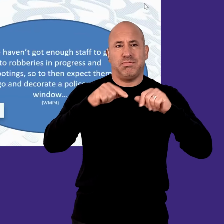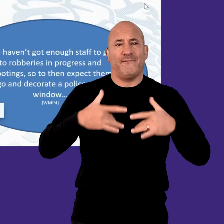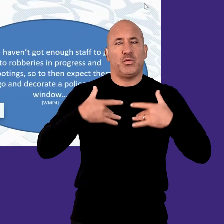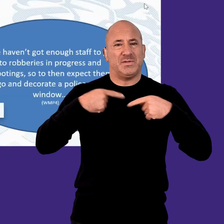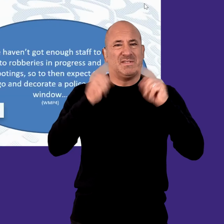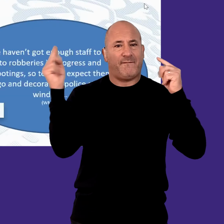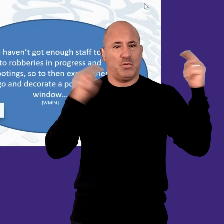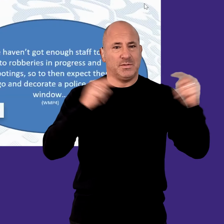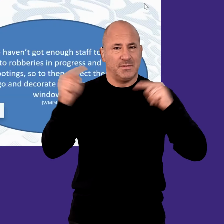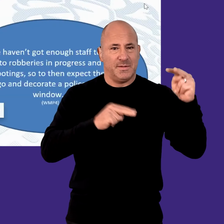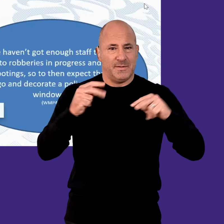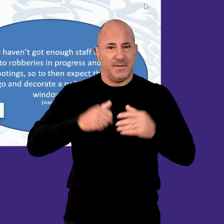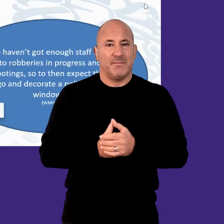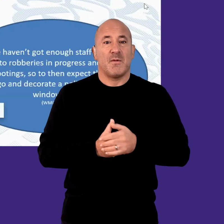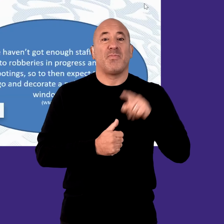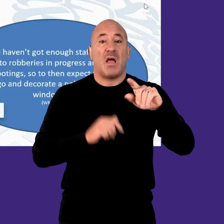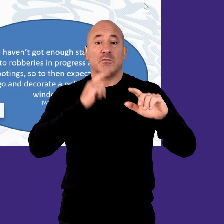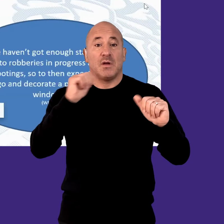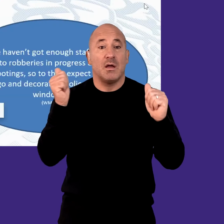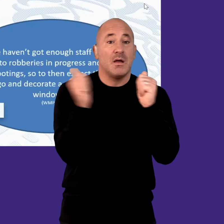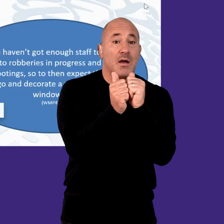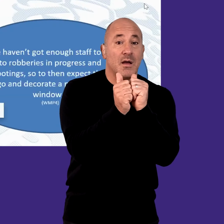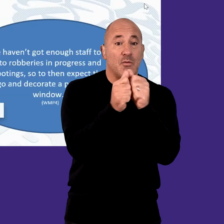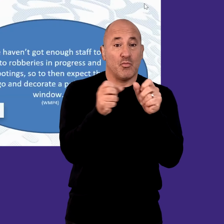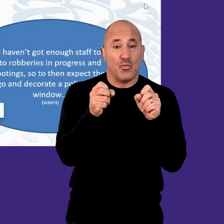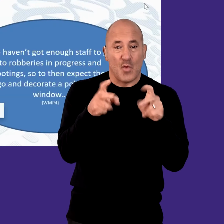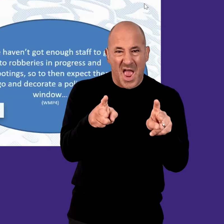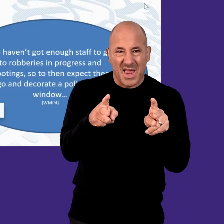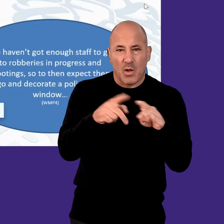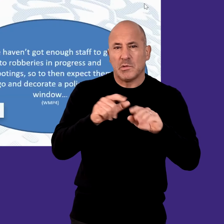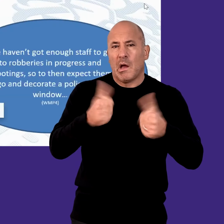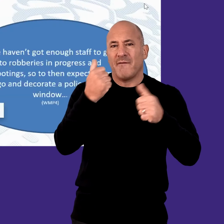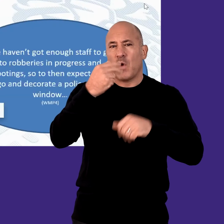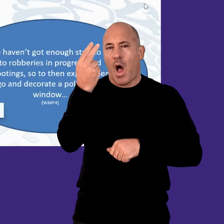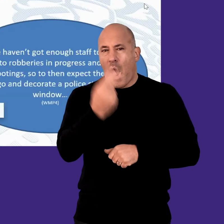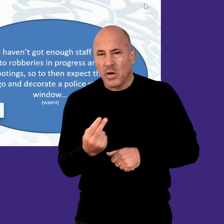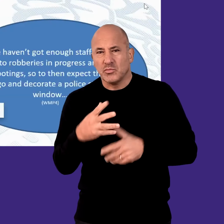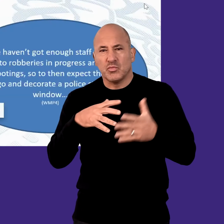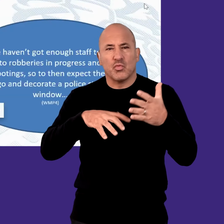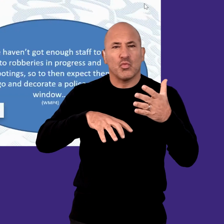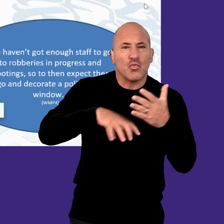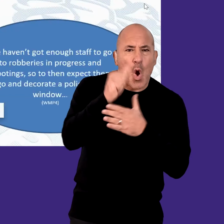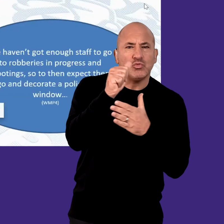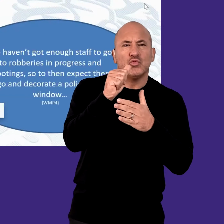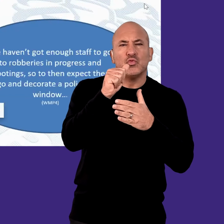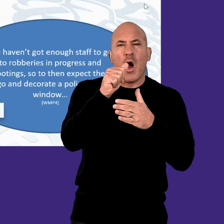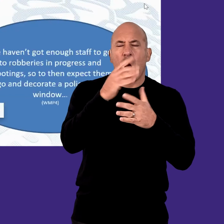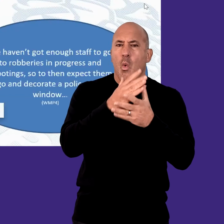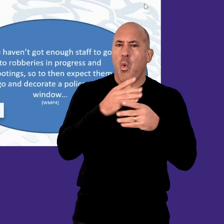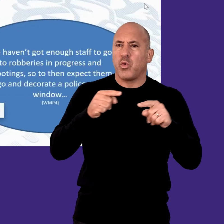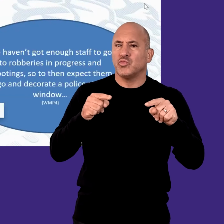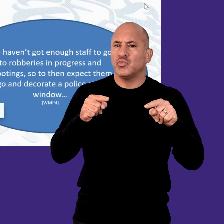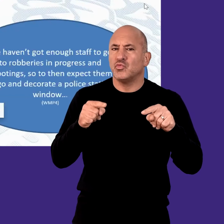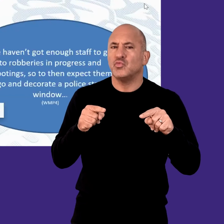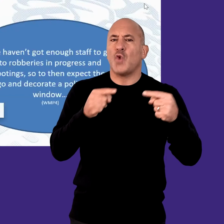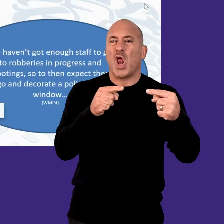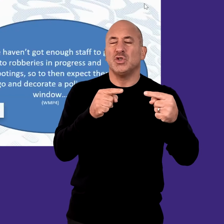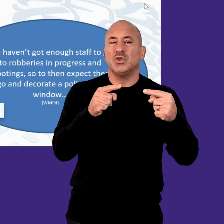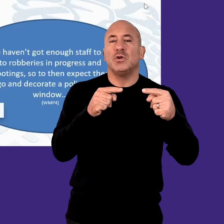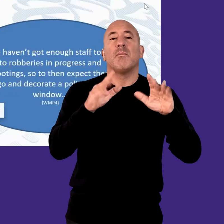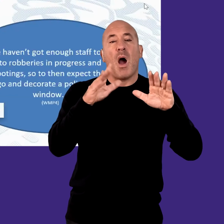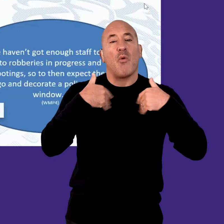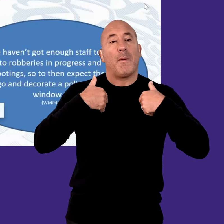14,000 employees, and you're going to have, different viewpoints within that. But generating that buy-in